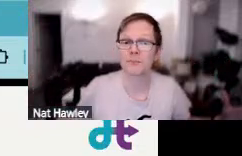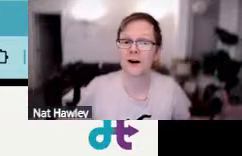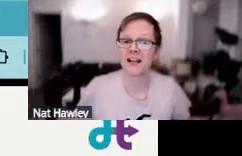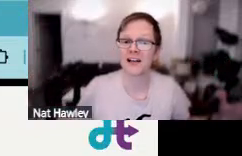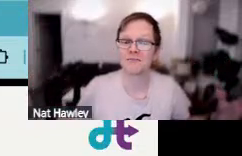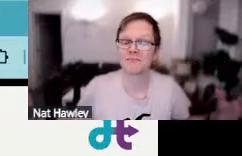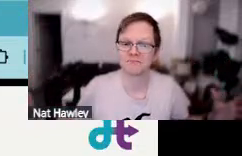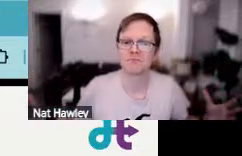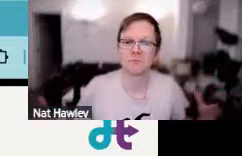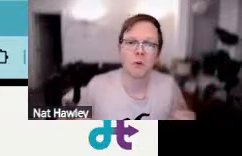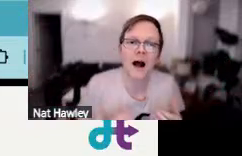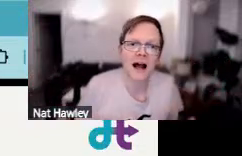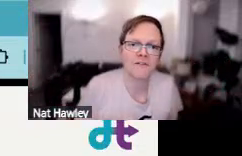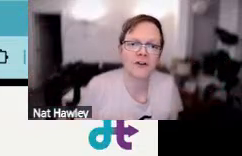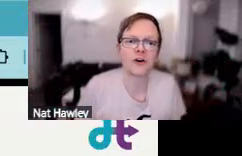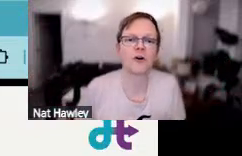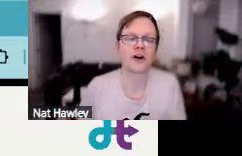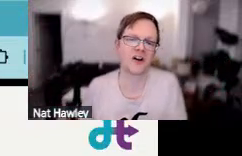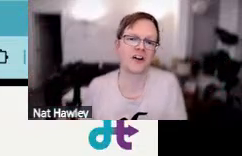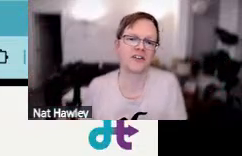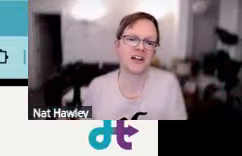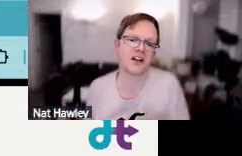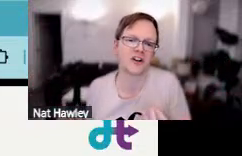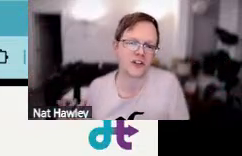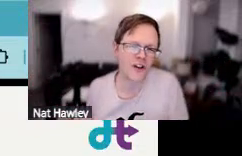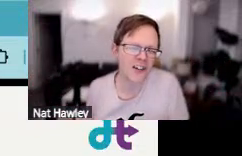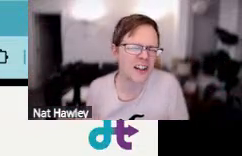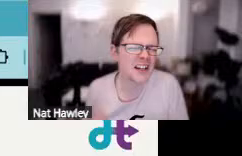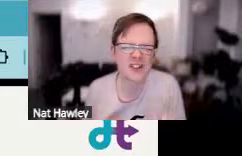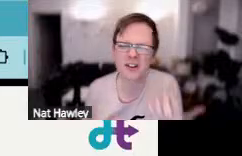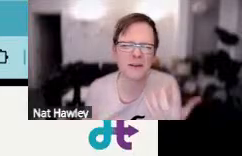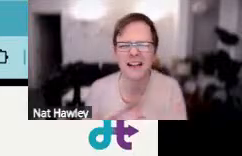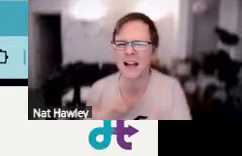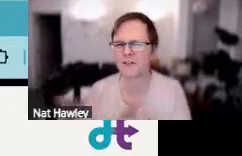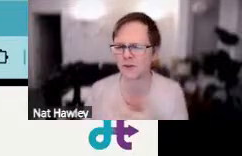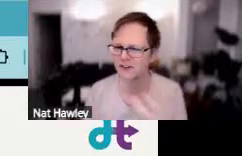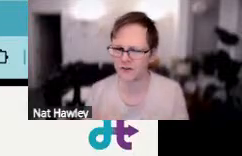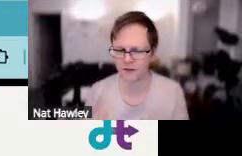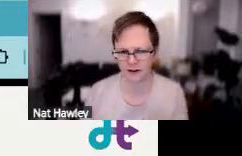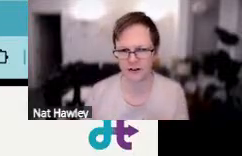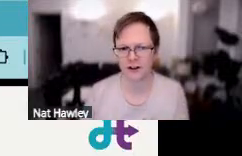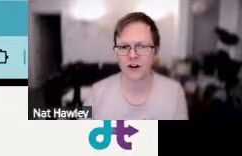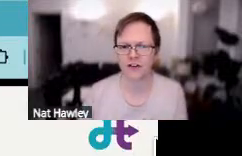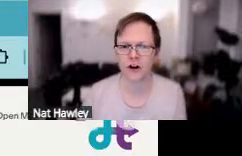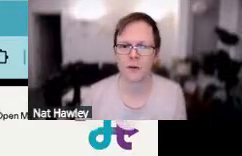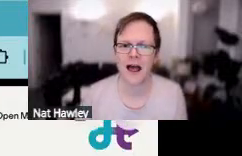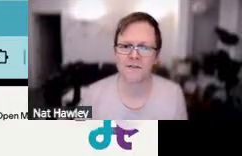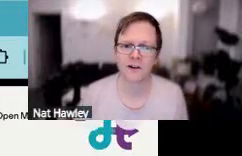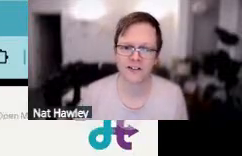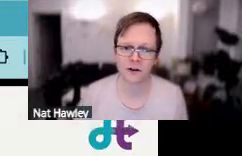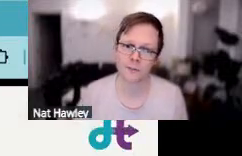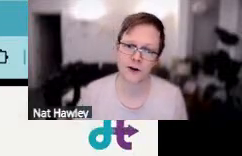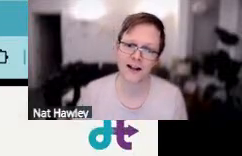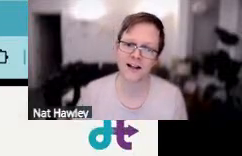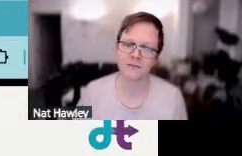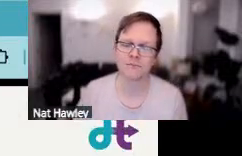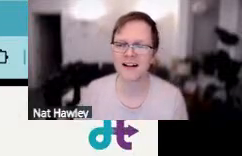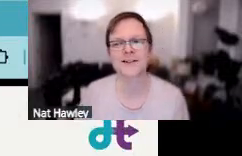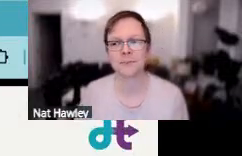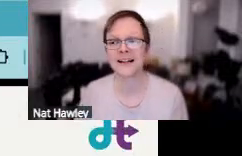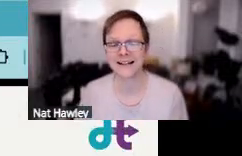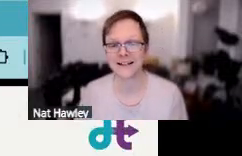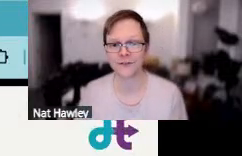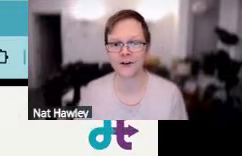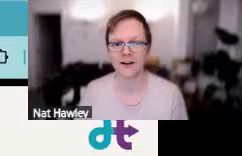has a brain will have neurodiversity. Diversity is just meaning everyone's different. So every single brain